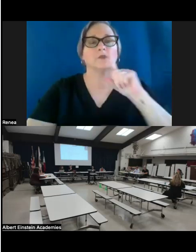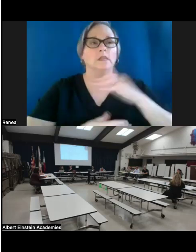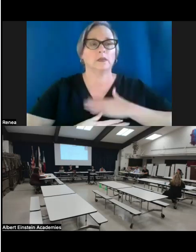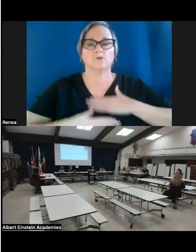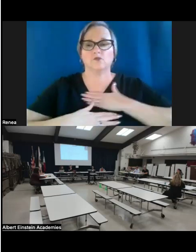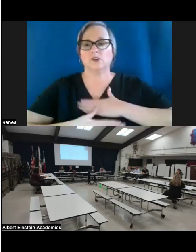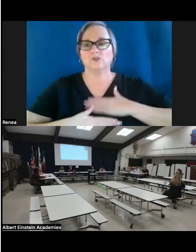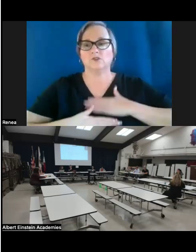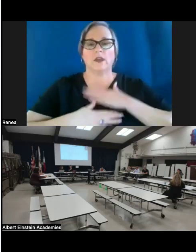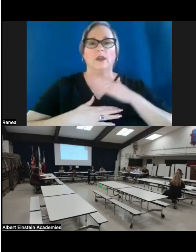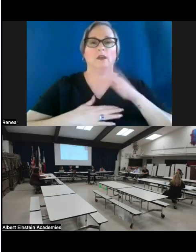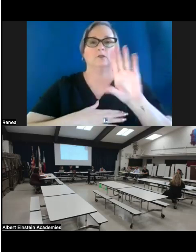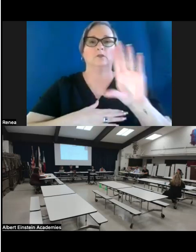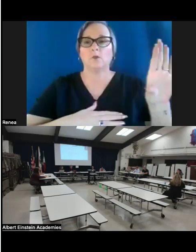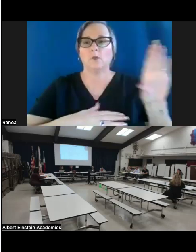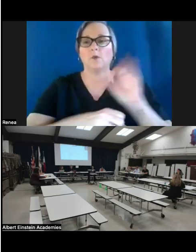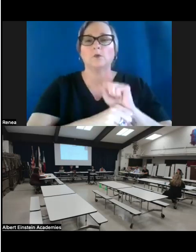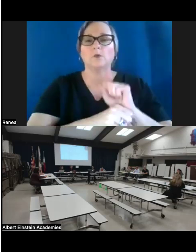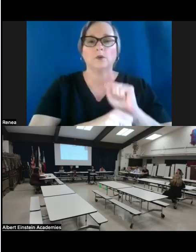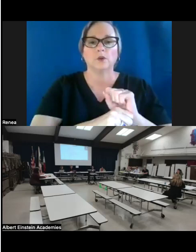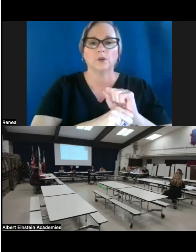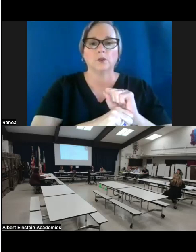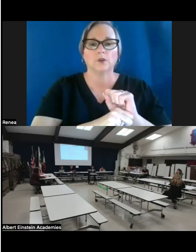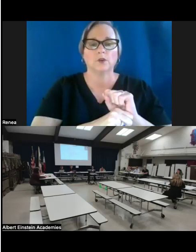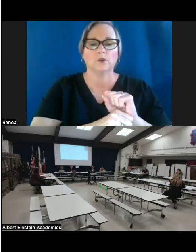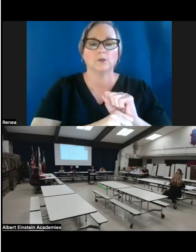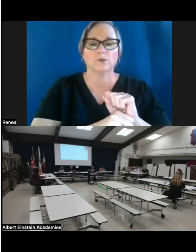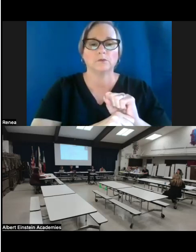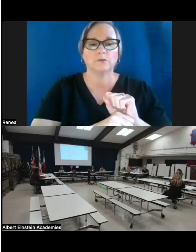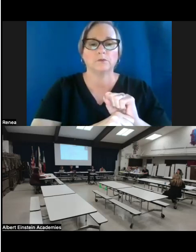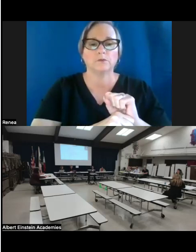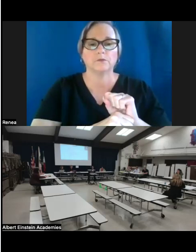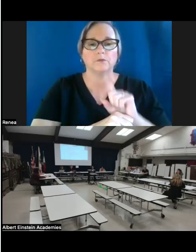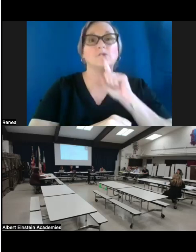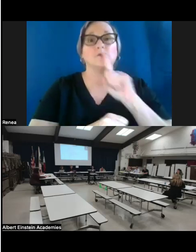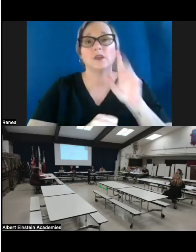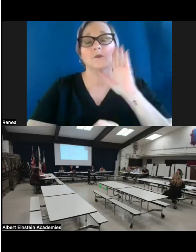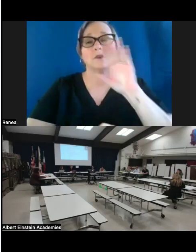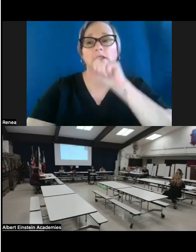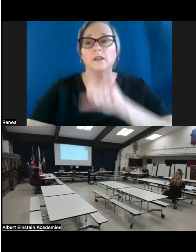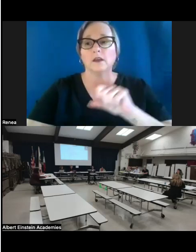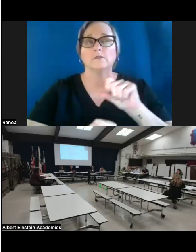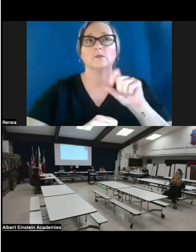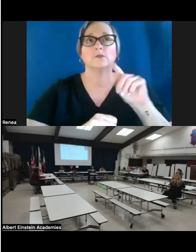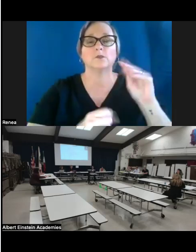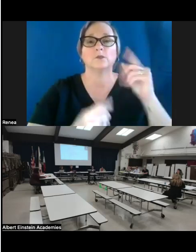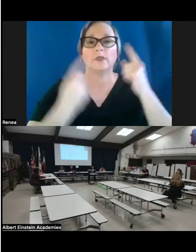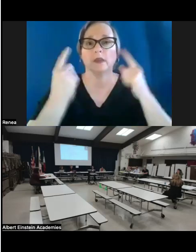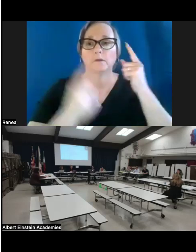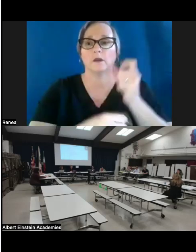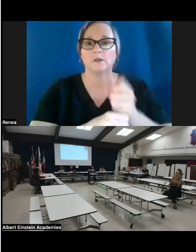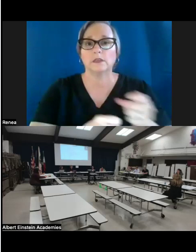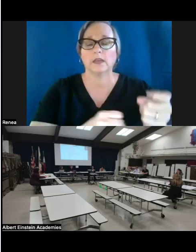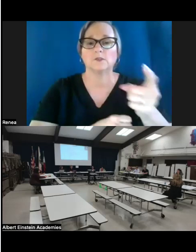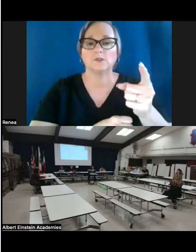done. I'm just, I really would love to think about for next year, just to be super thoughtful about the parent engagement piece, about it's super